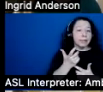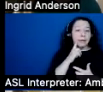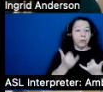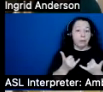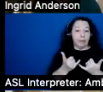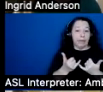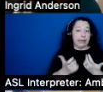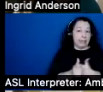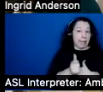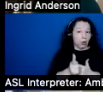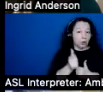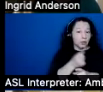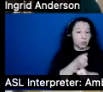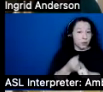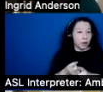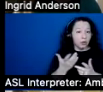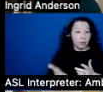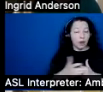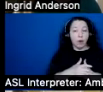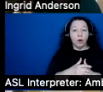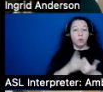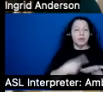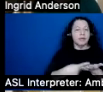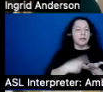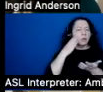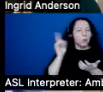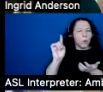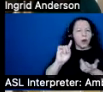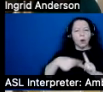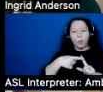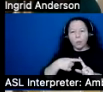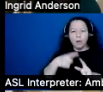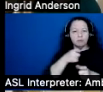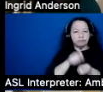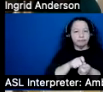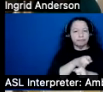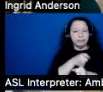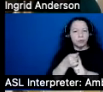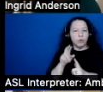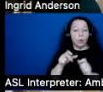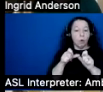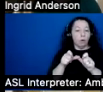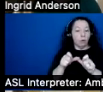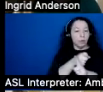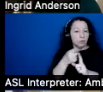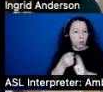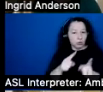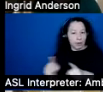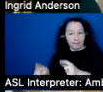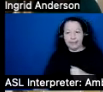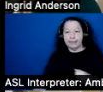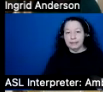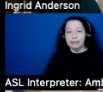danger. We talked about knowing where or possibly when an incident or ongoing incidents are